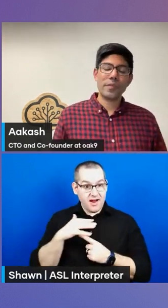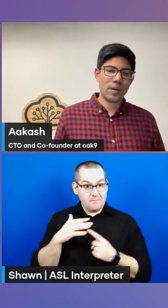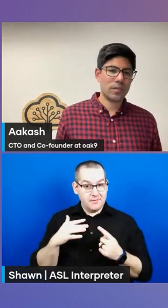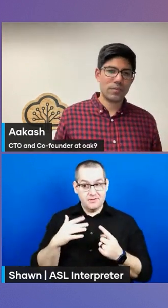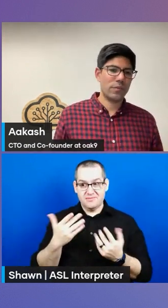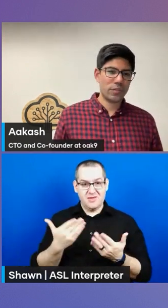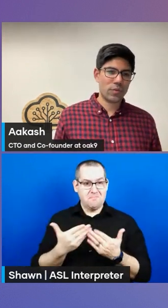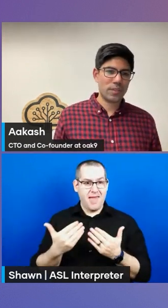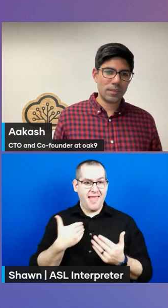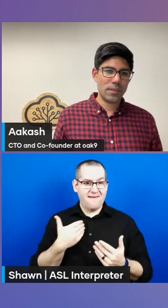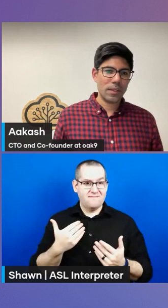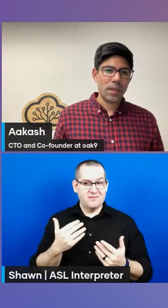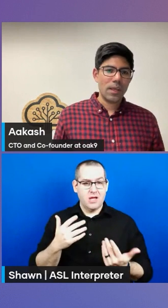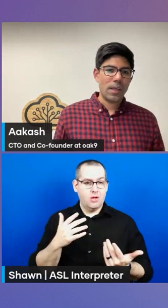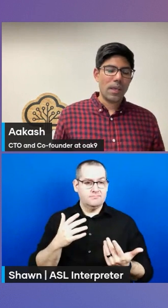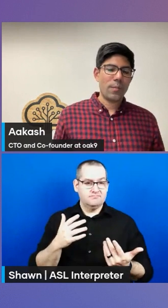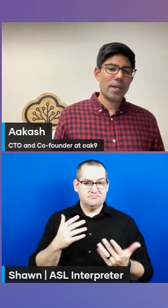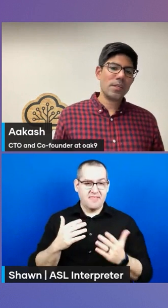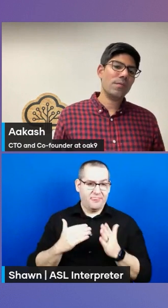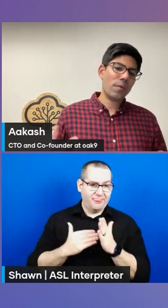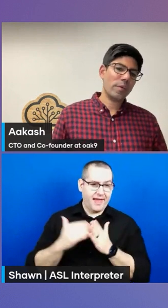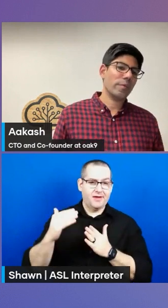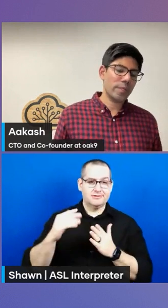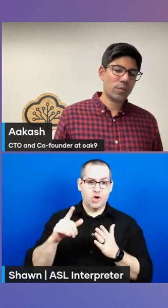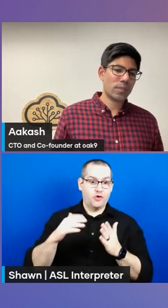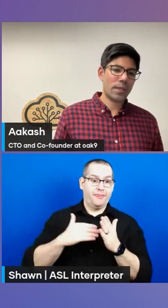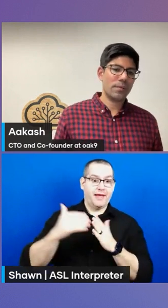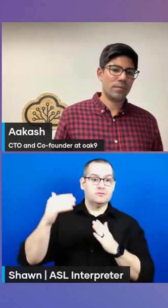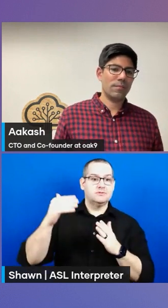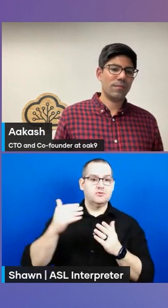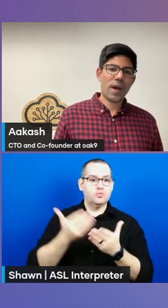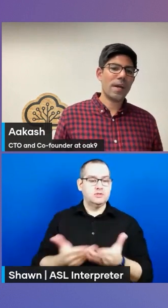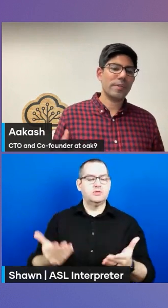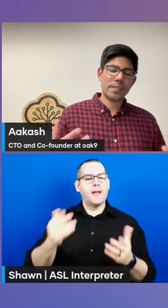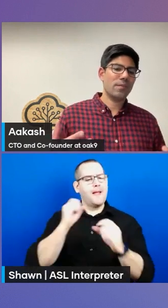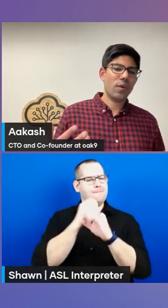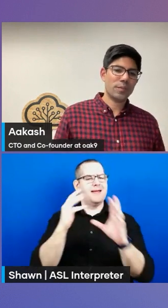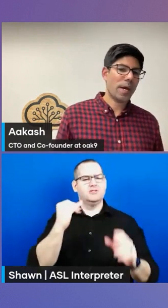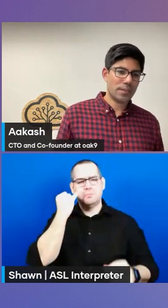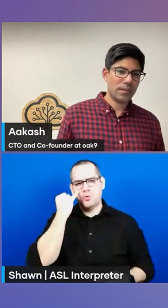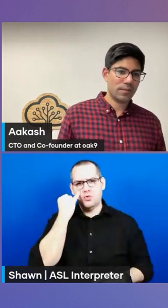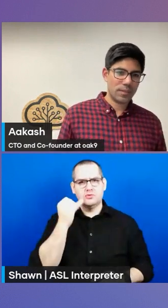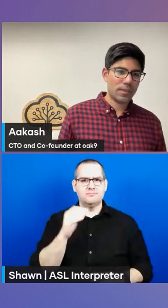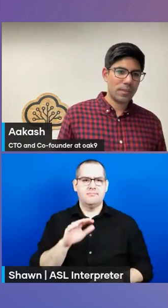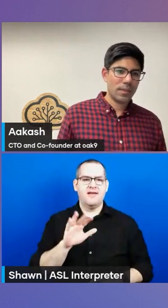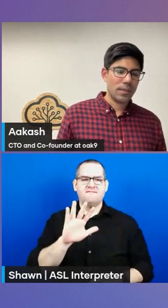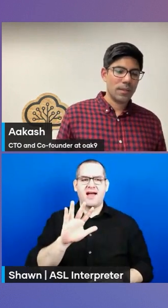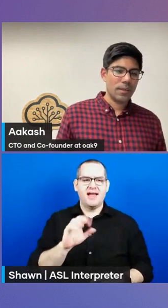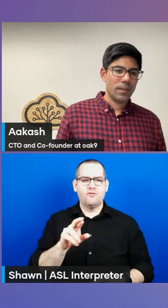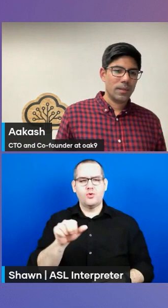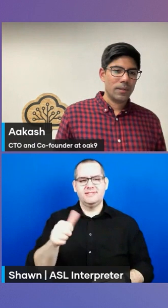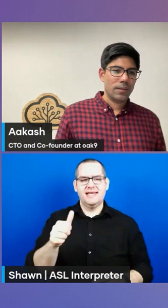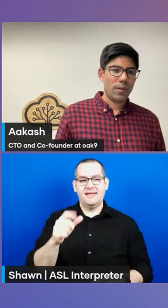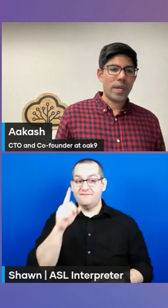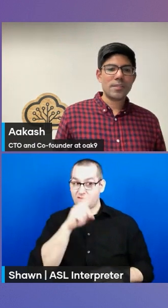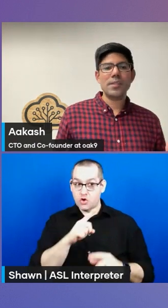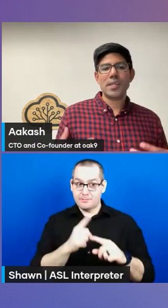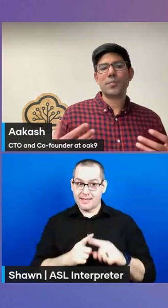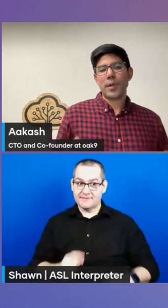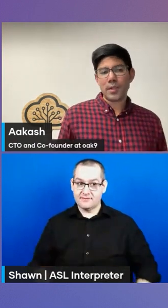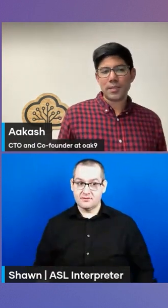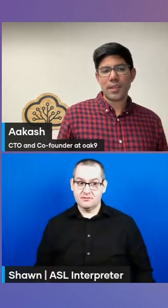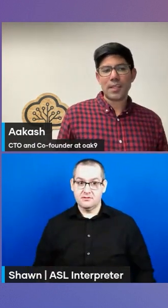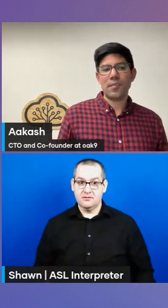hundreds of thousands of resources, imagine if every resource had 5 to 10 false positives. Imagine